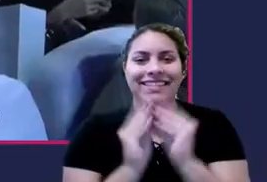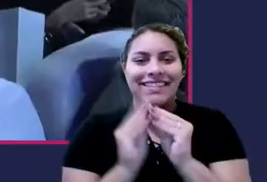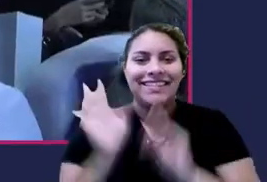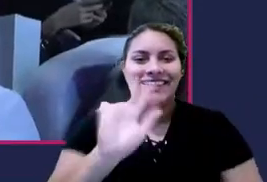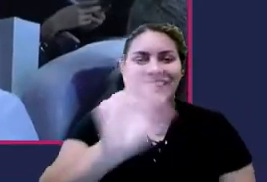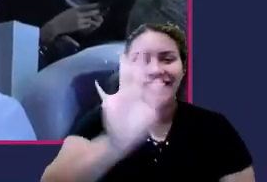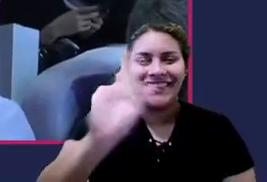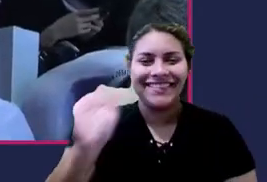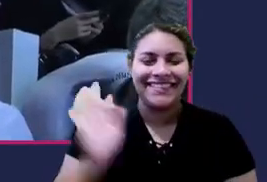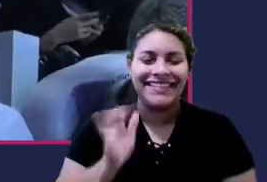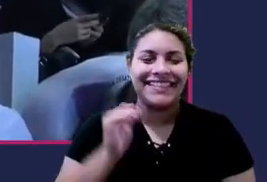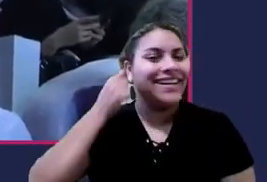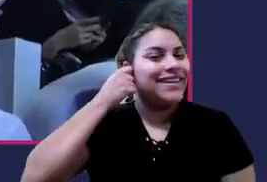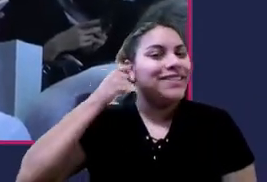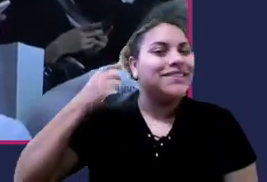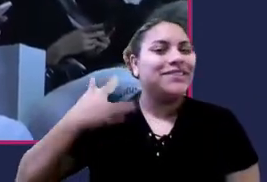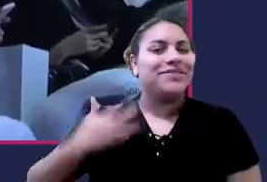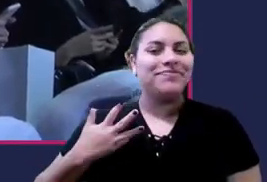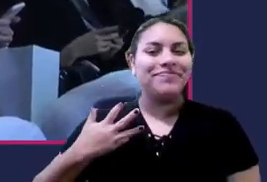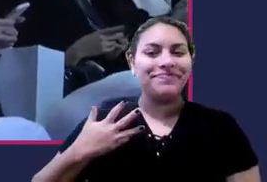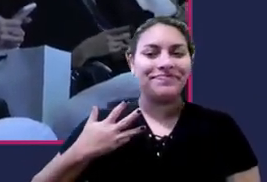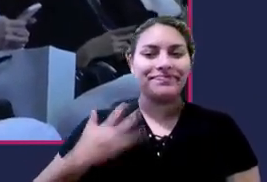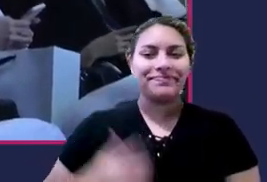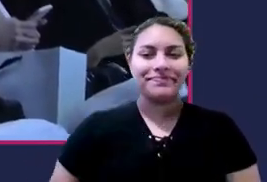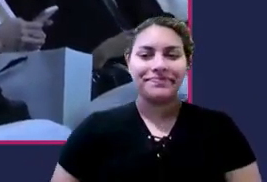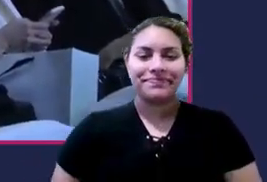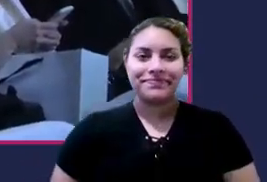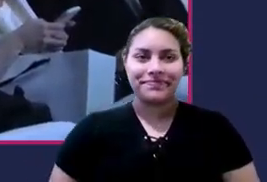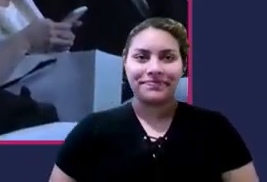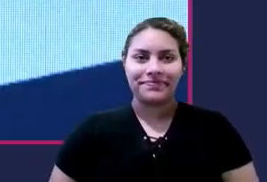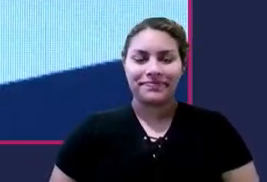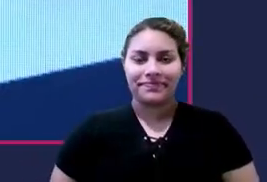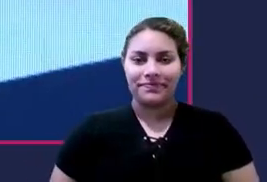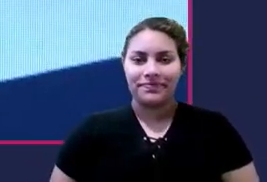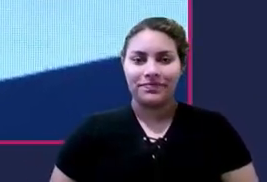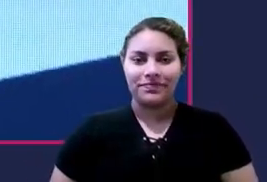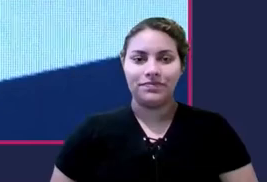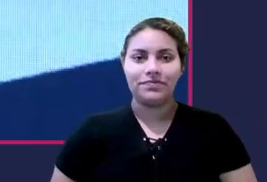Thank you. I'll briefly describe myself. Oh, thank you.